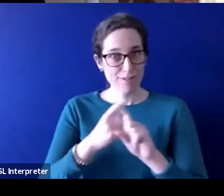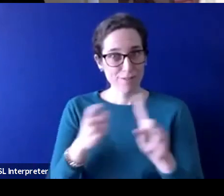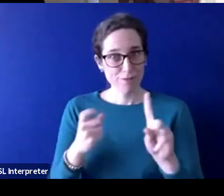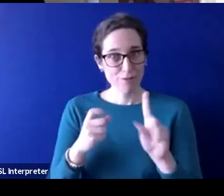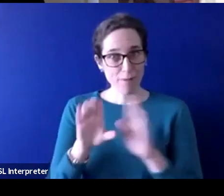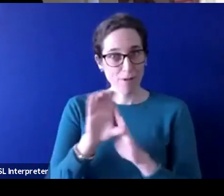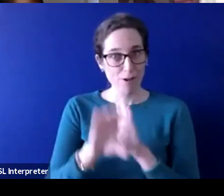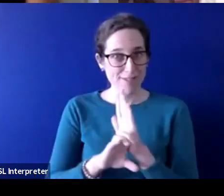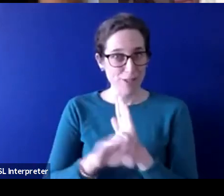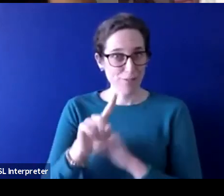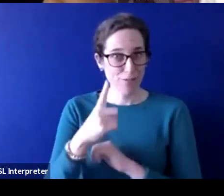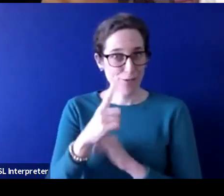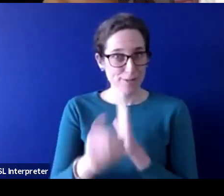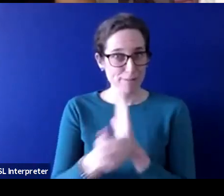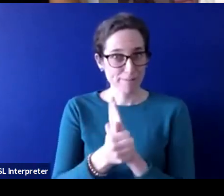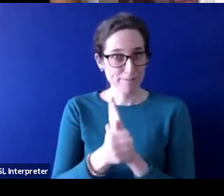do?